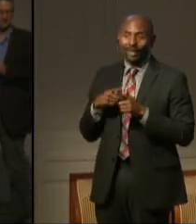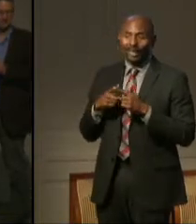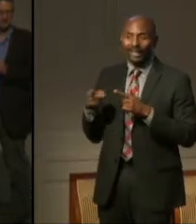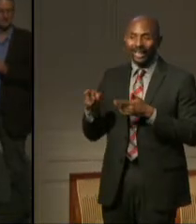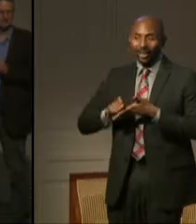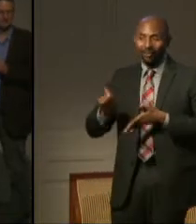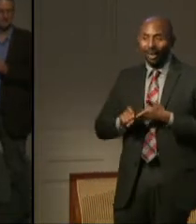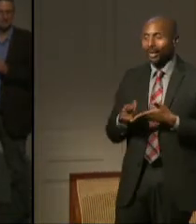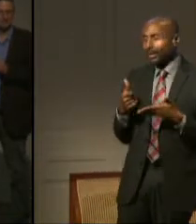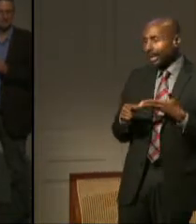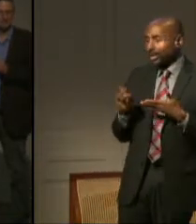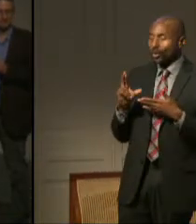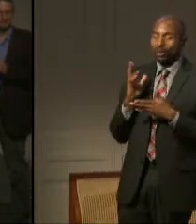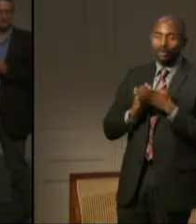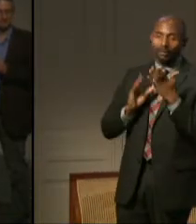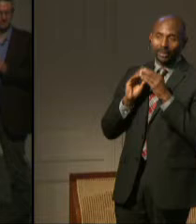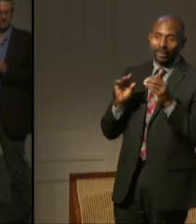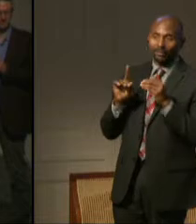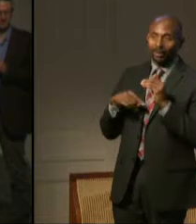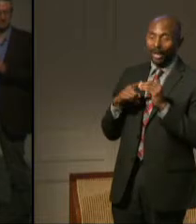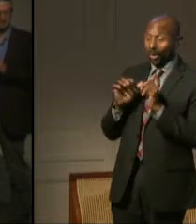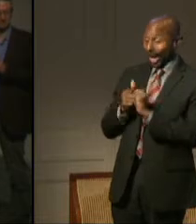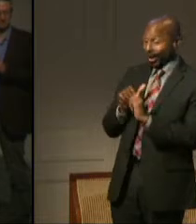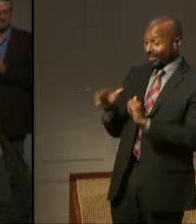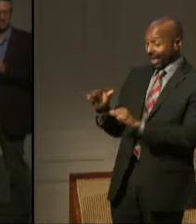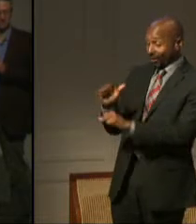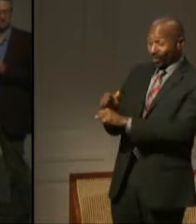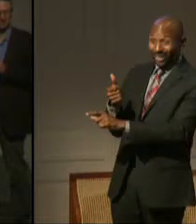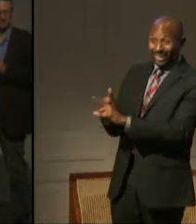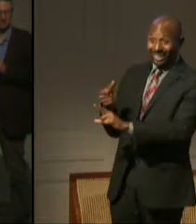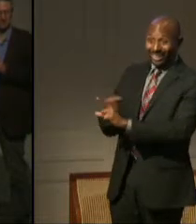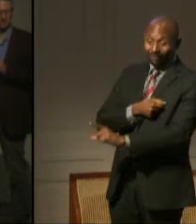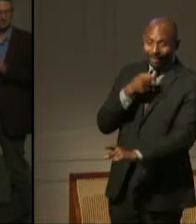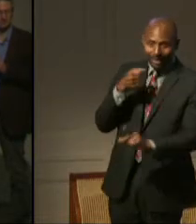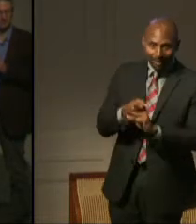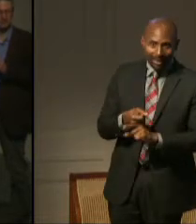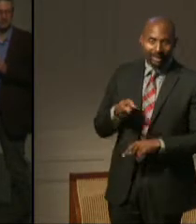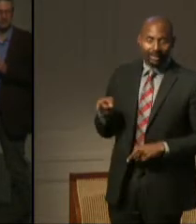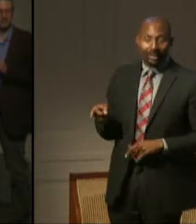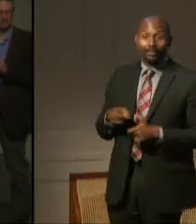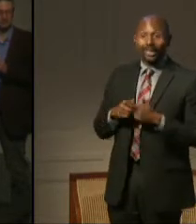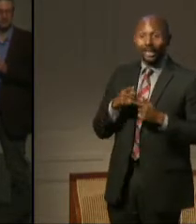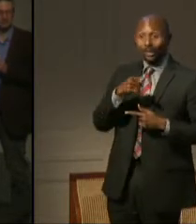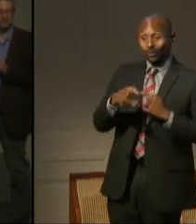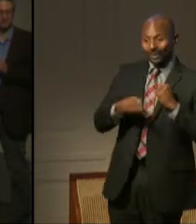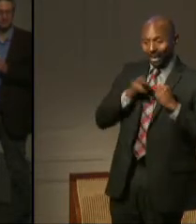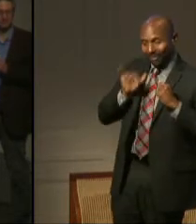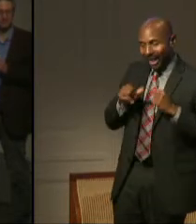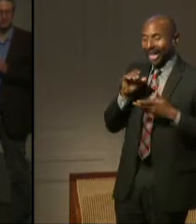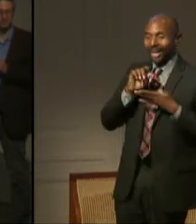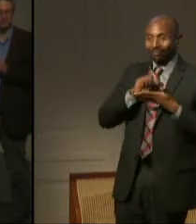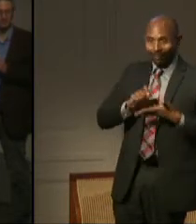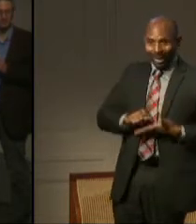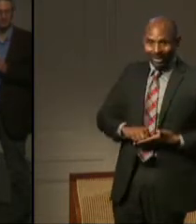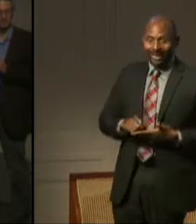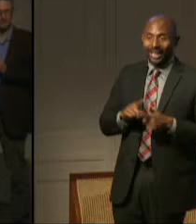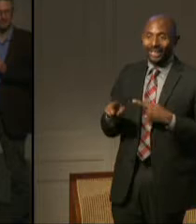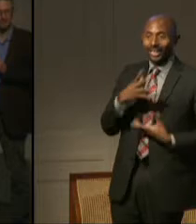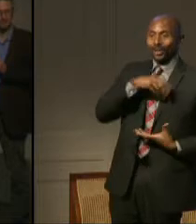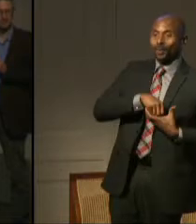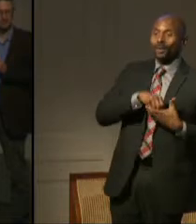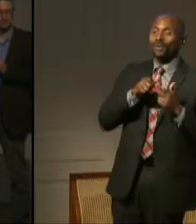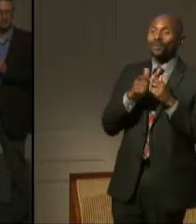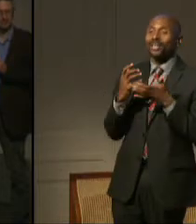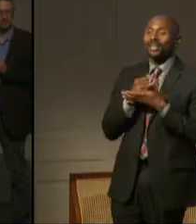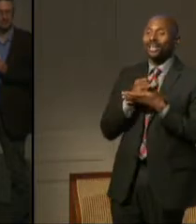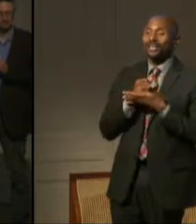or some kind of narrative about the impact of that work and where they want it to go, and then you save that, and then it gets incorporated. Do you do the same thing